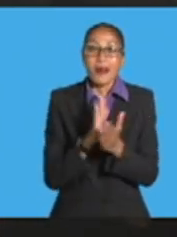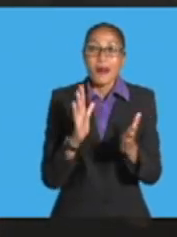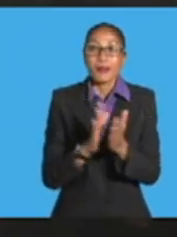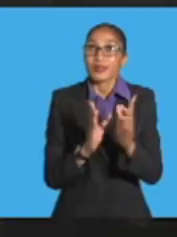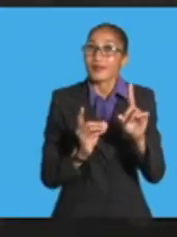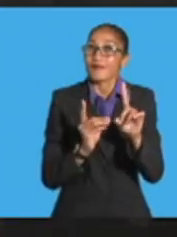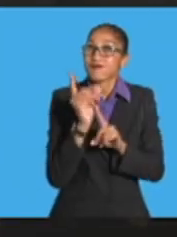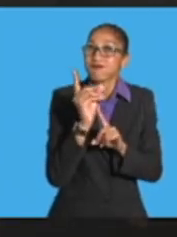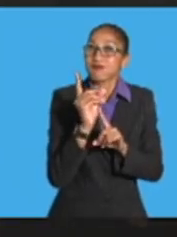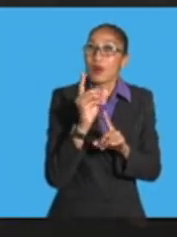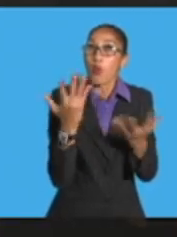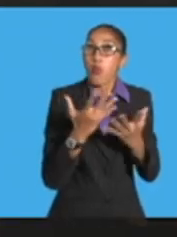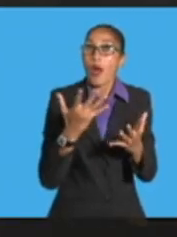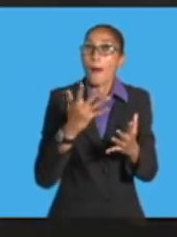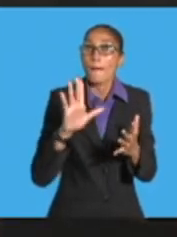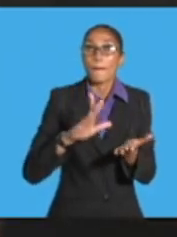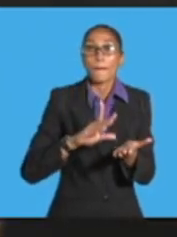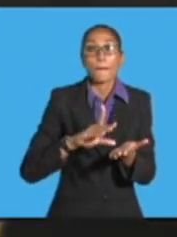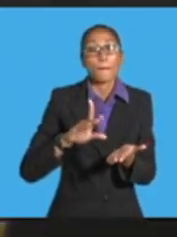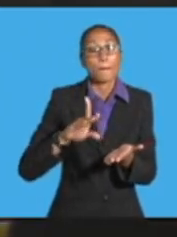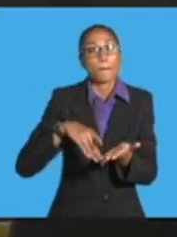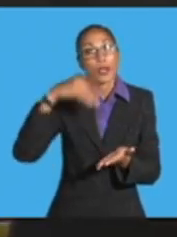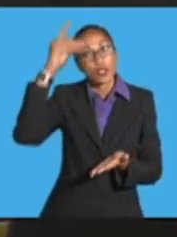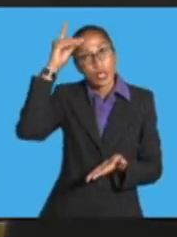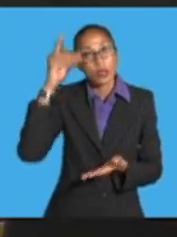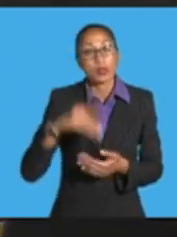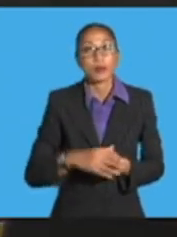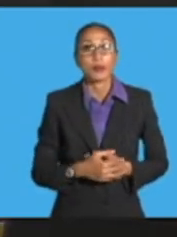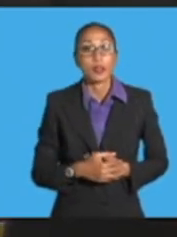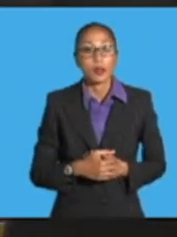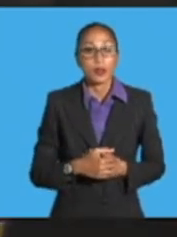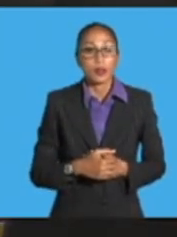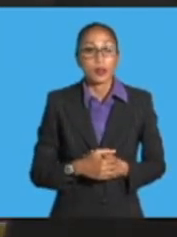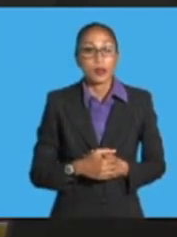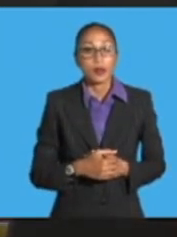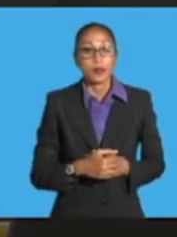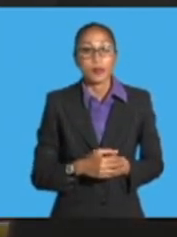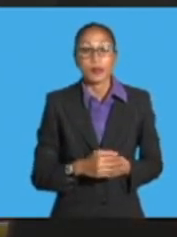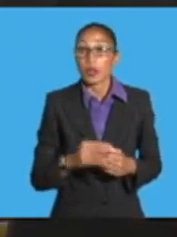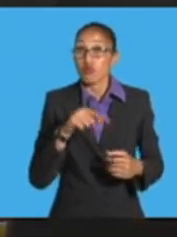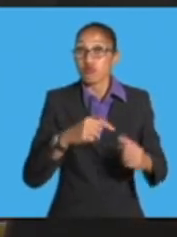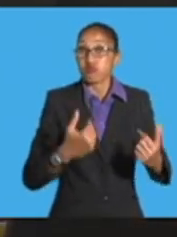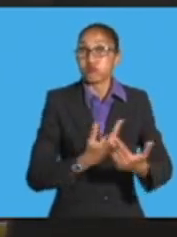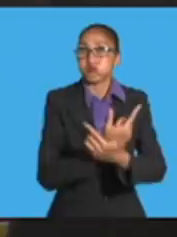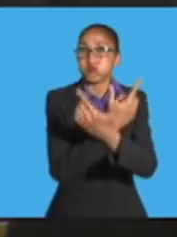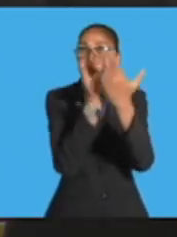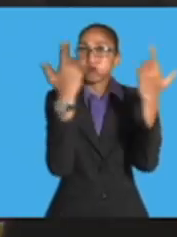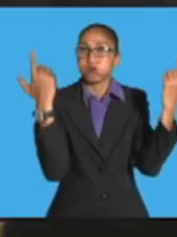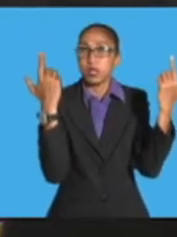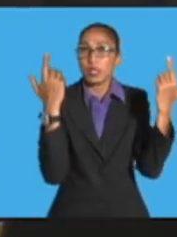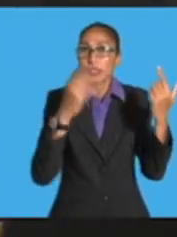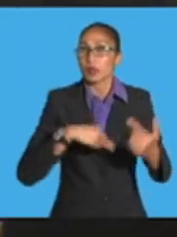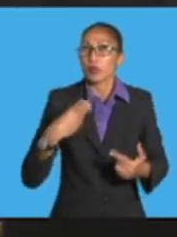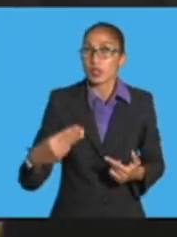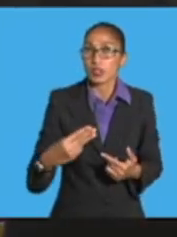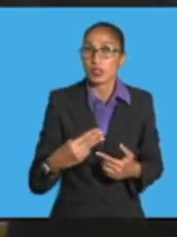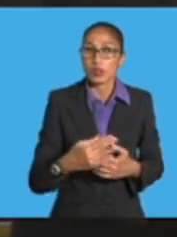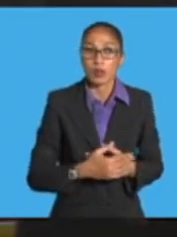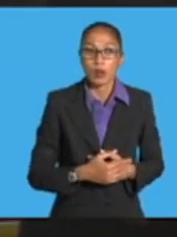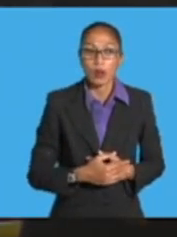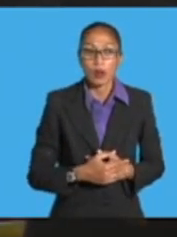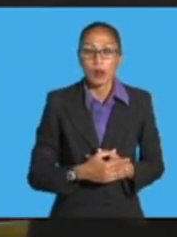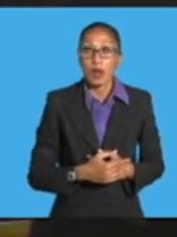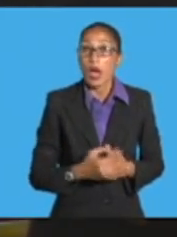developments within the Ministry of Education, Heritage and Arts. This is the largest ministry in civil service and